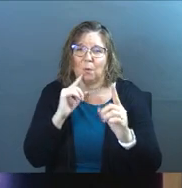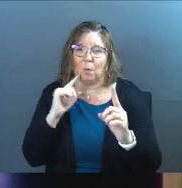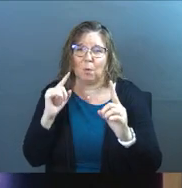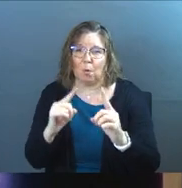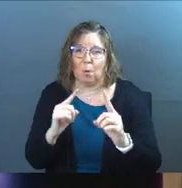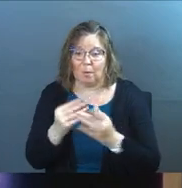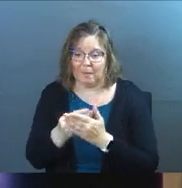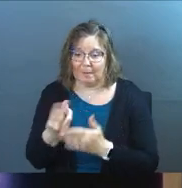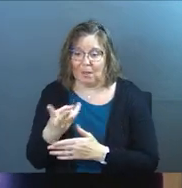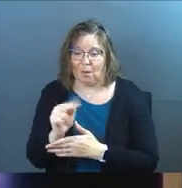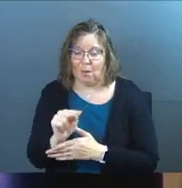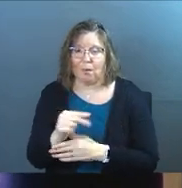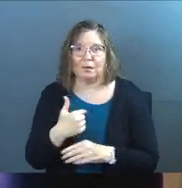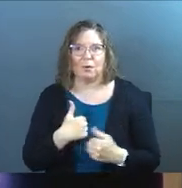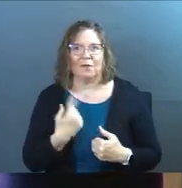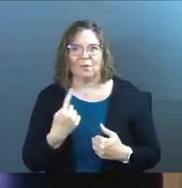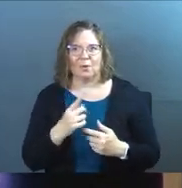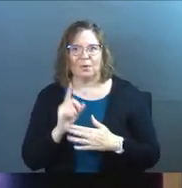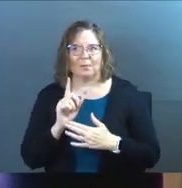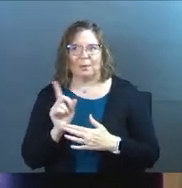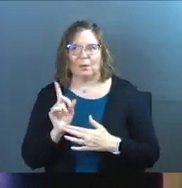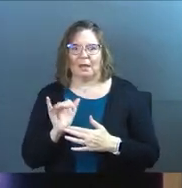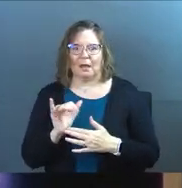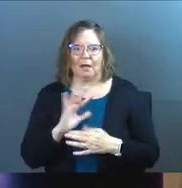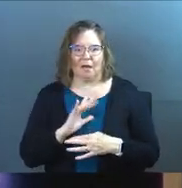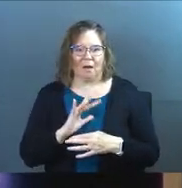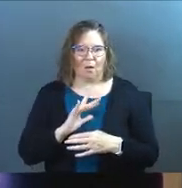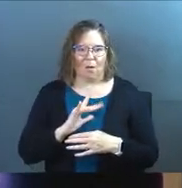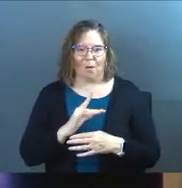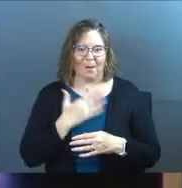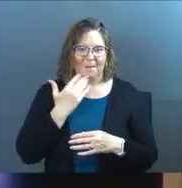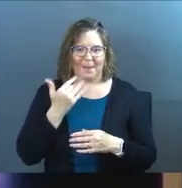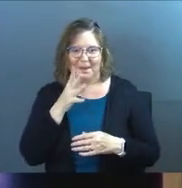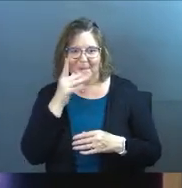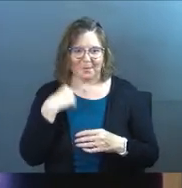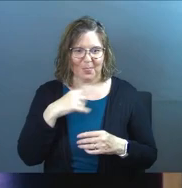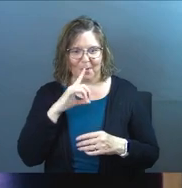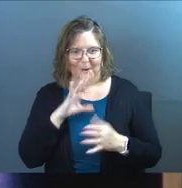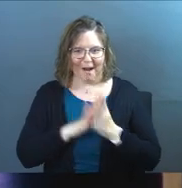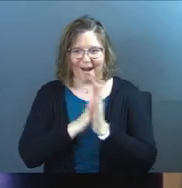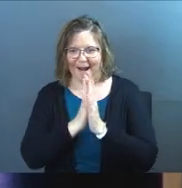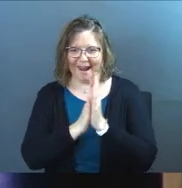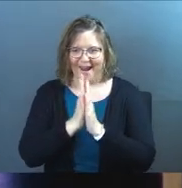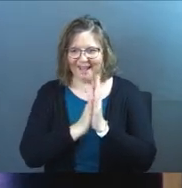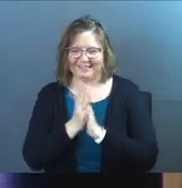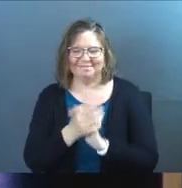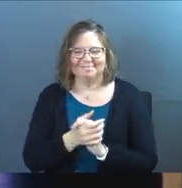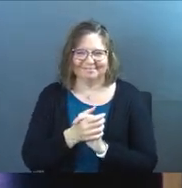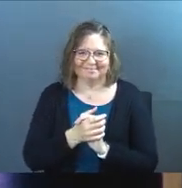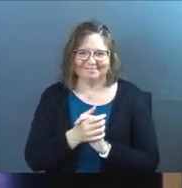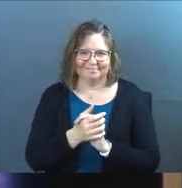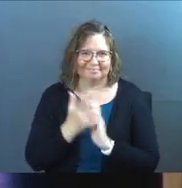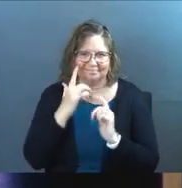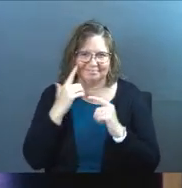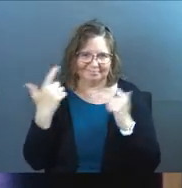Nintendo Wii. And you know, you have one of those moments where you're like, wow, we're better parents than we thought we were, you know?